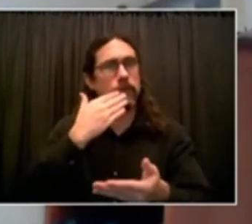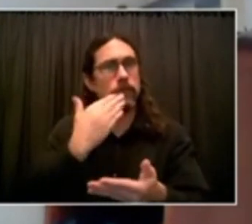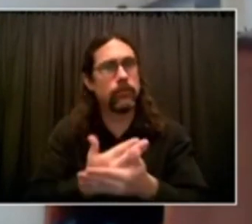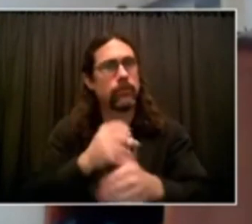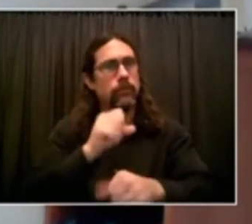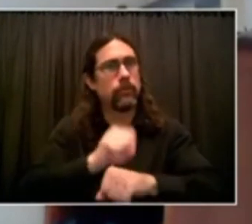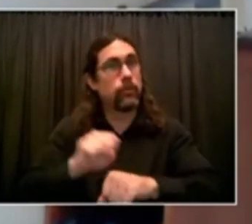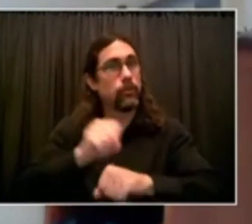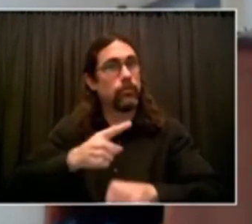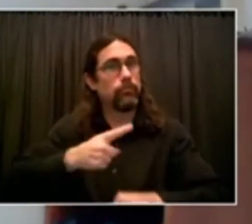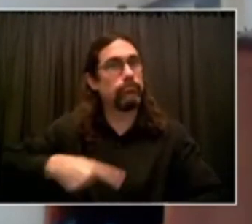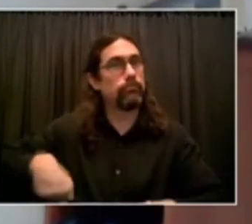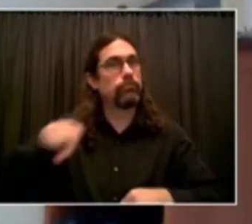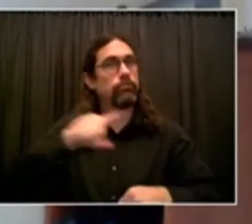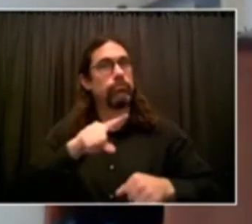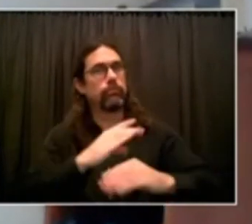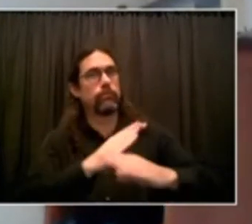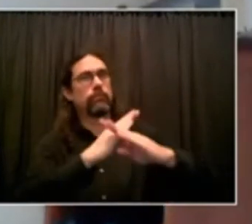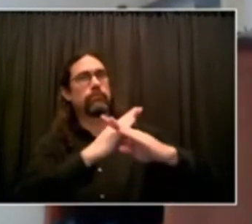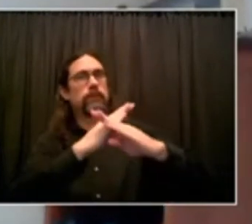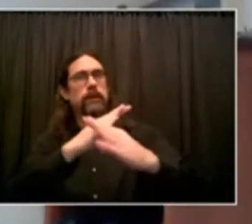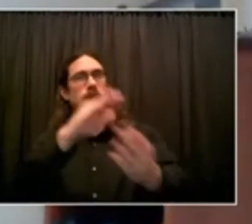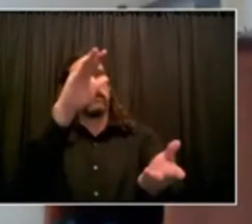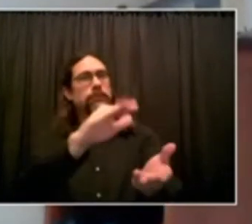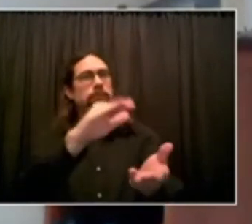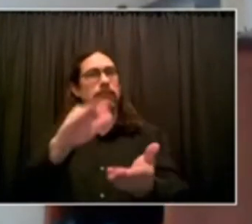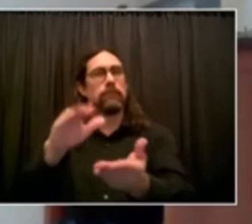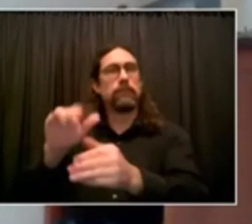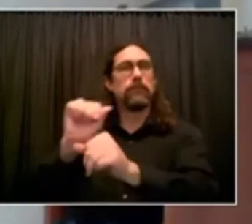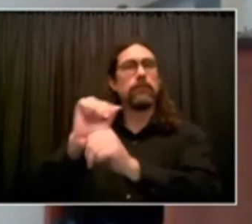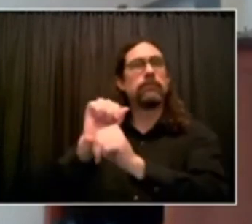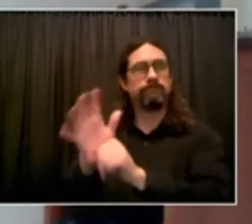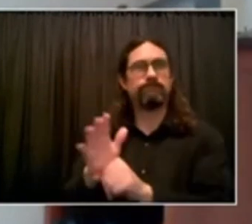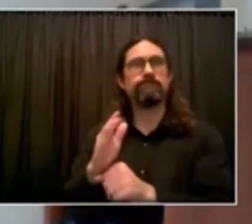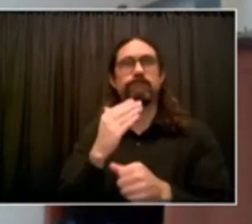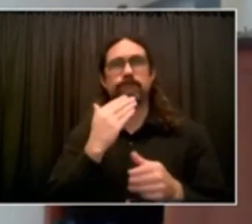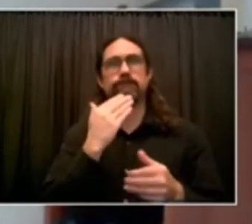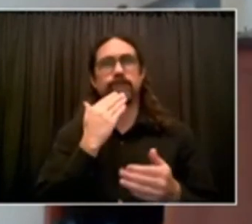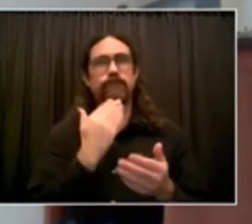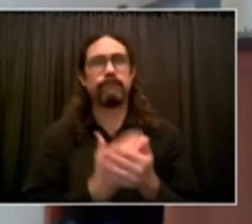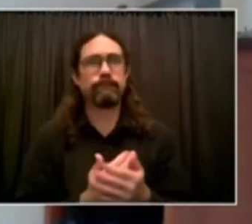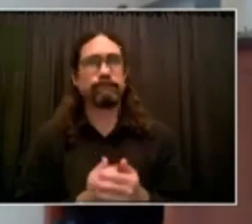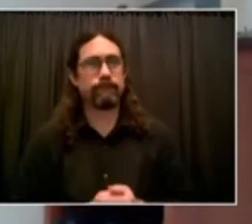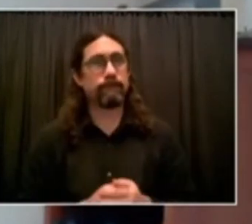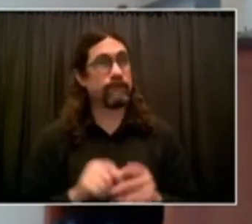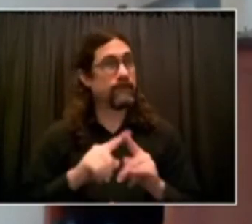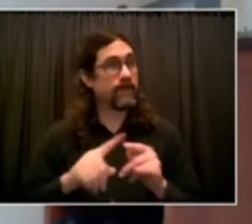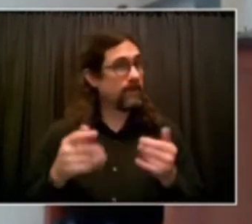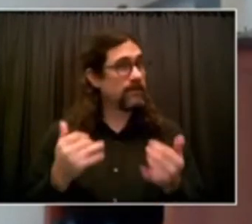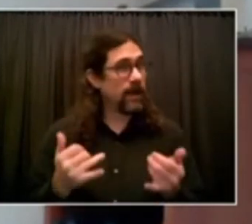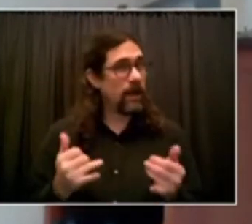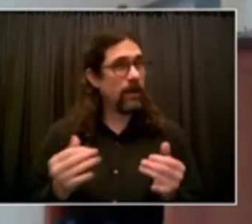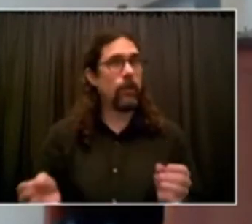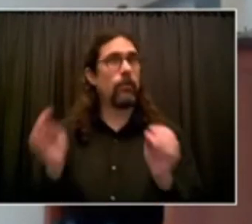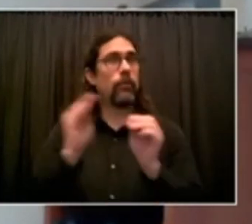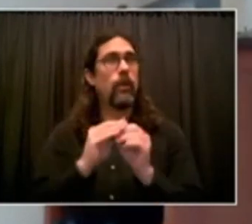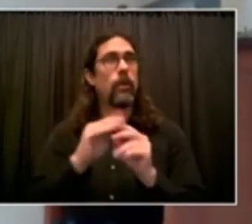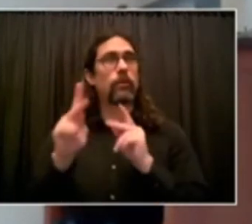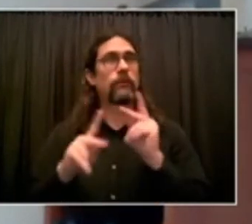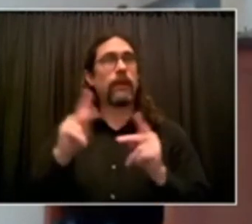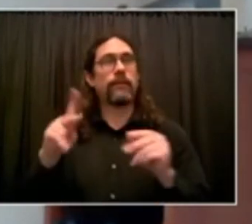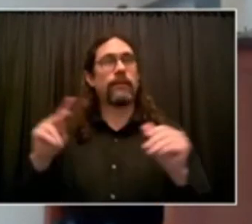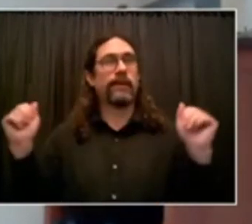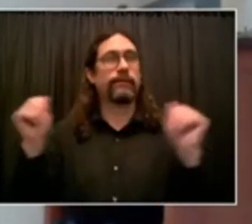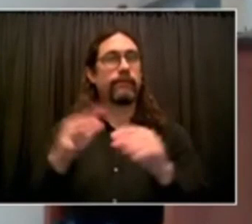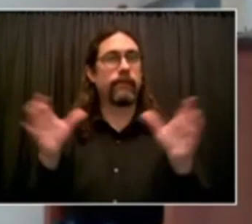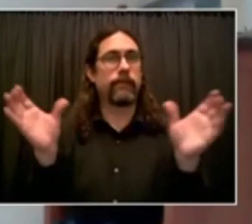agent has increased cases again. It's a real threat, even if it's not that severe, not necessarily to us,